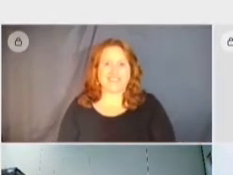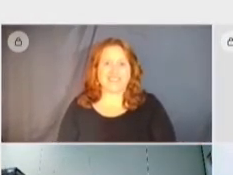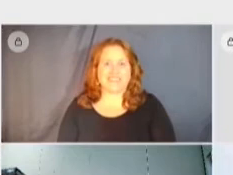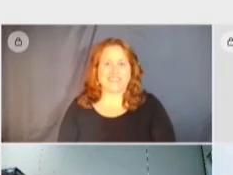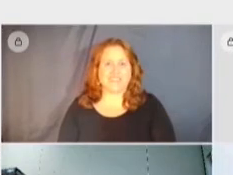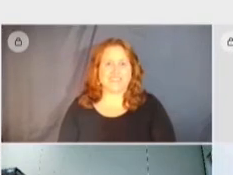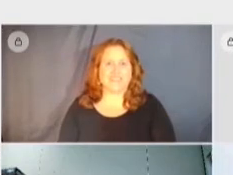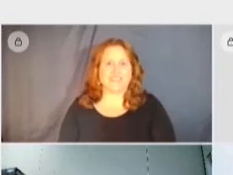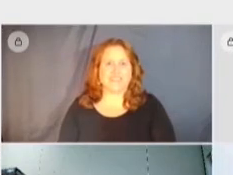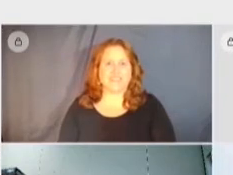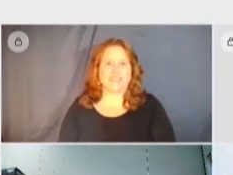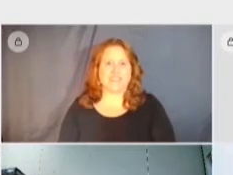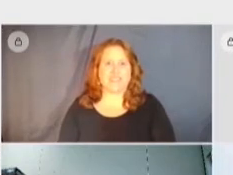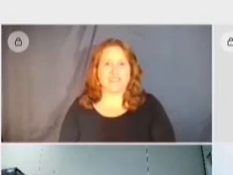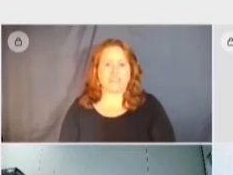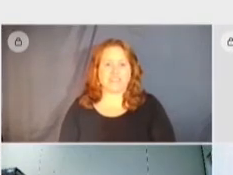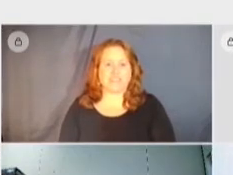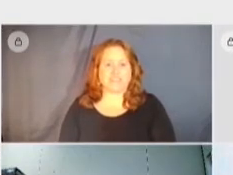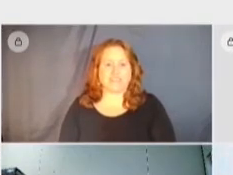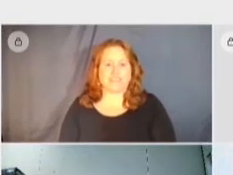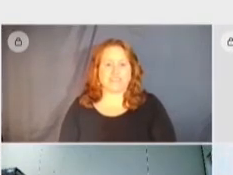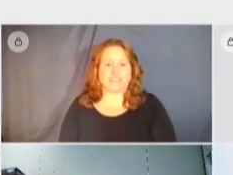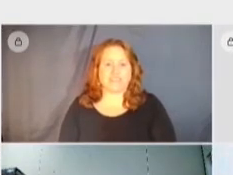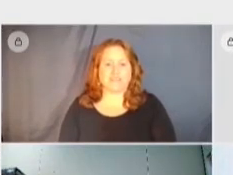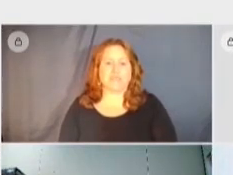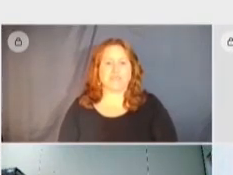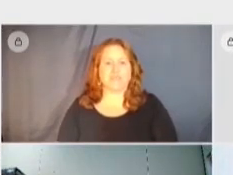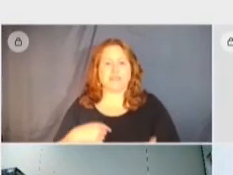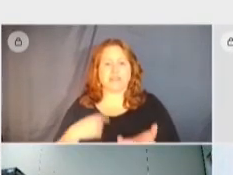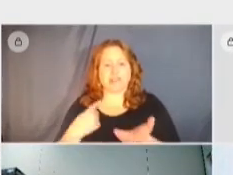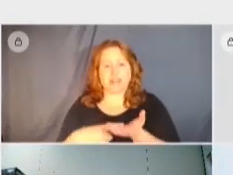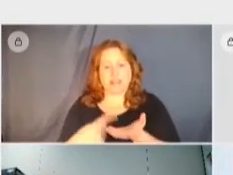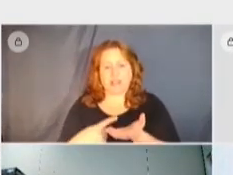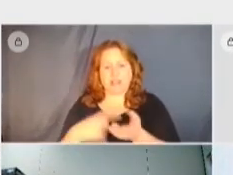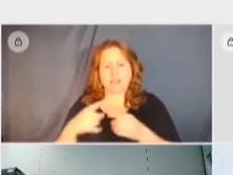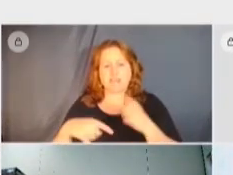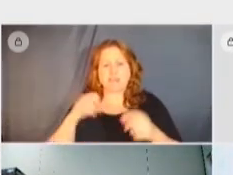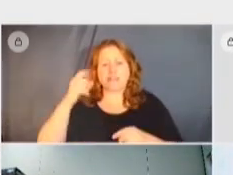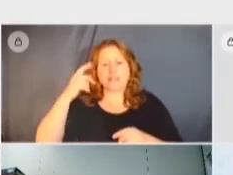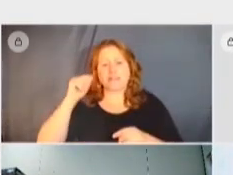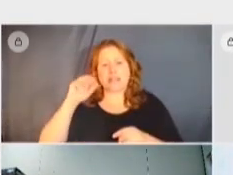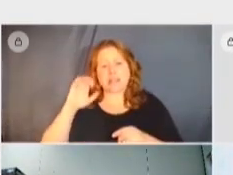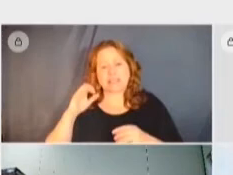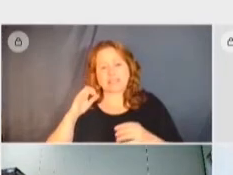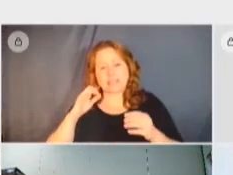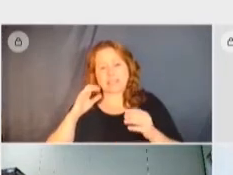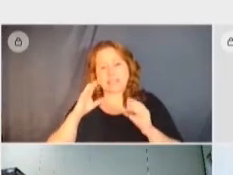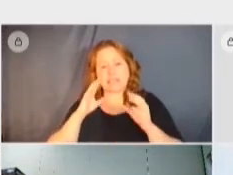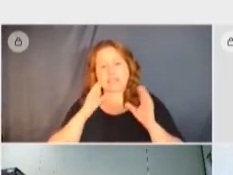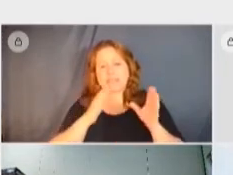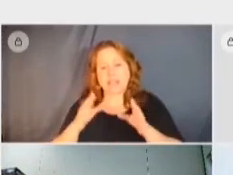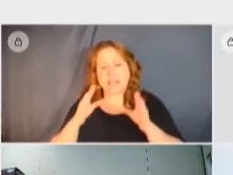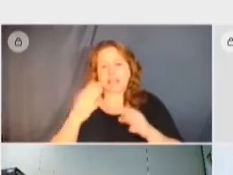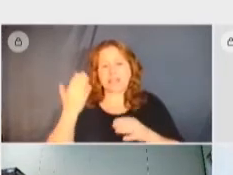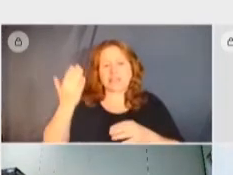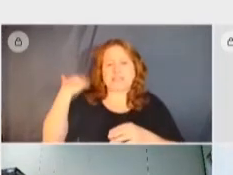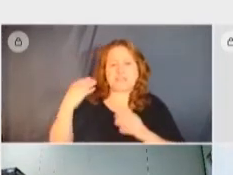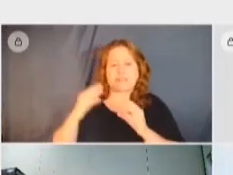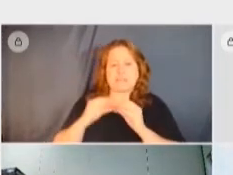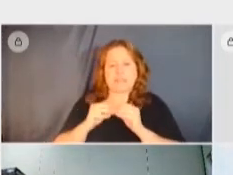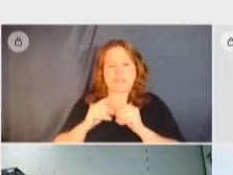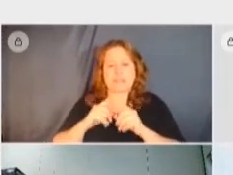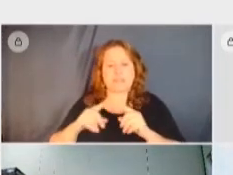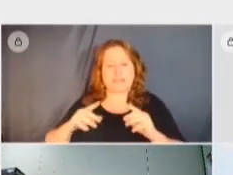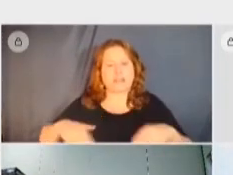great strides in our resolving the matter, small steps are good, and we got to